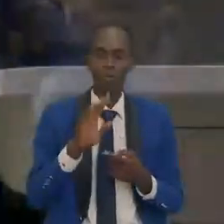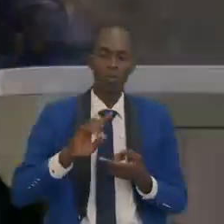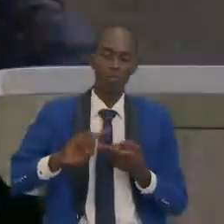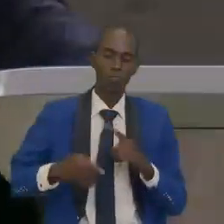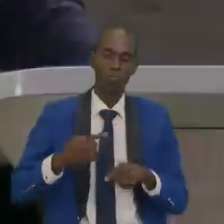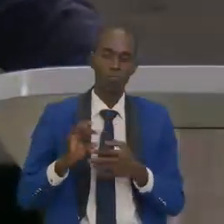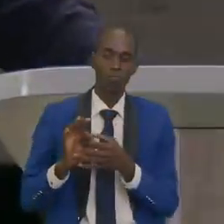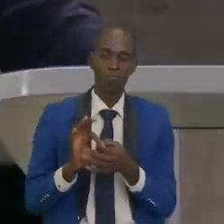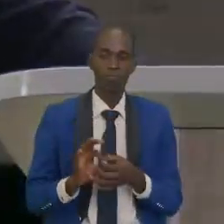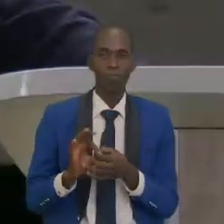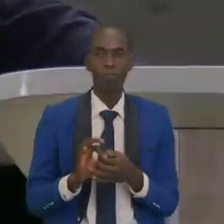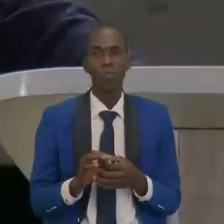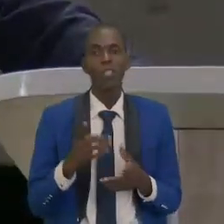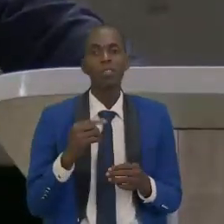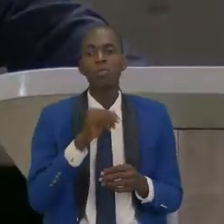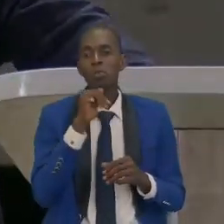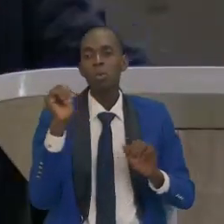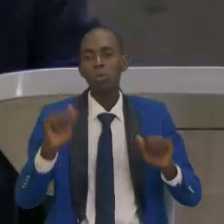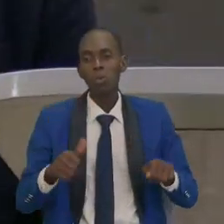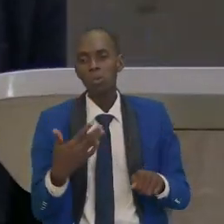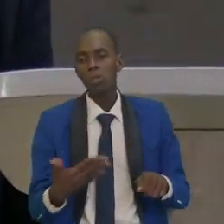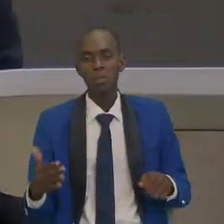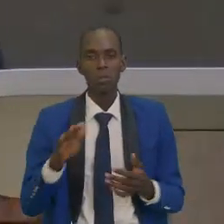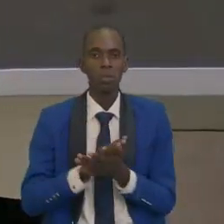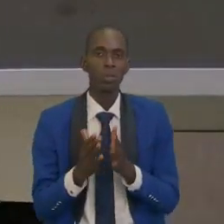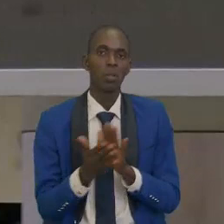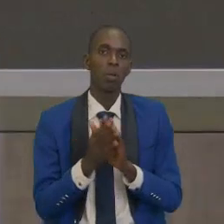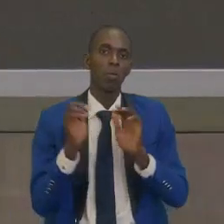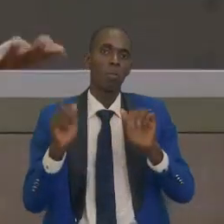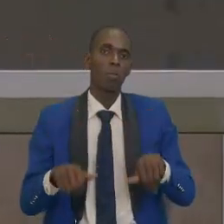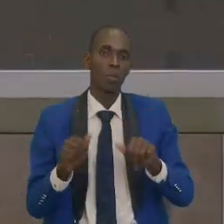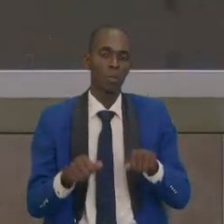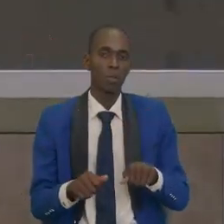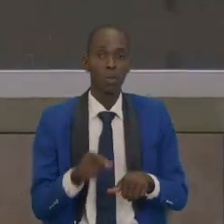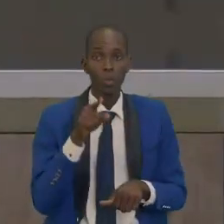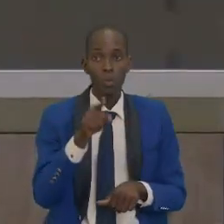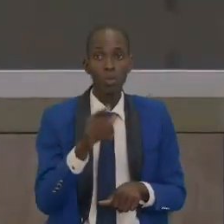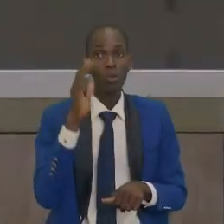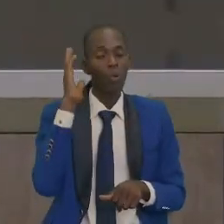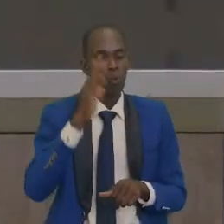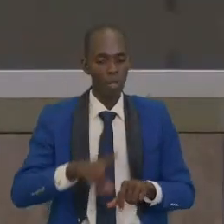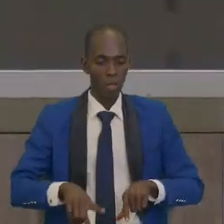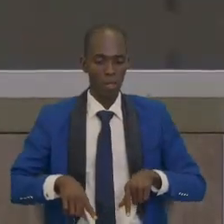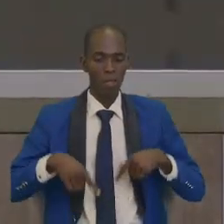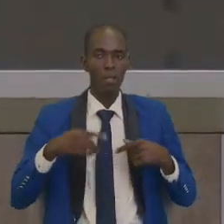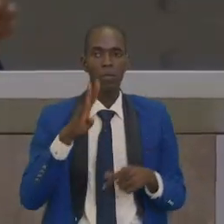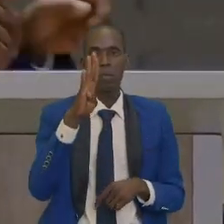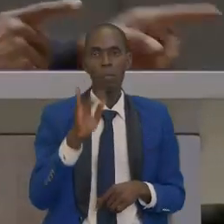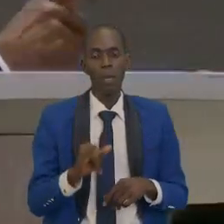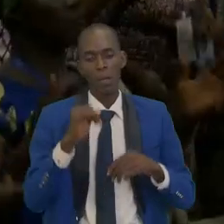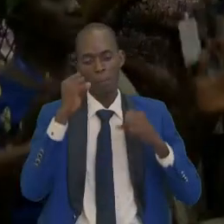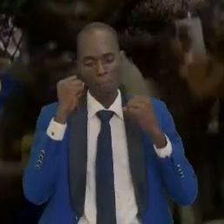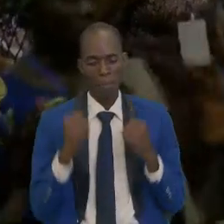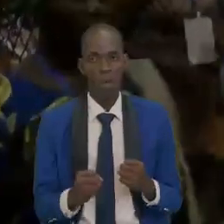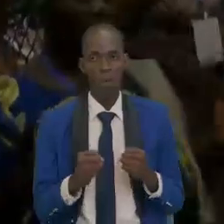impossibilities become possible you will labor by power faith